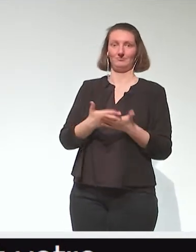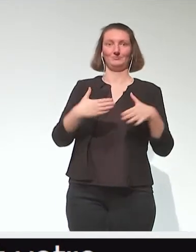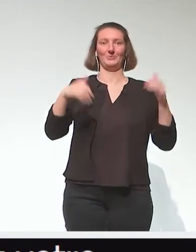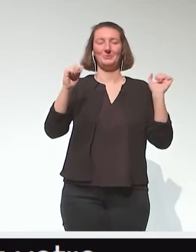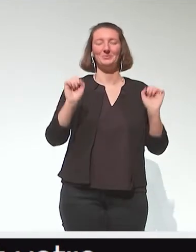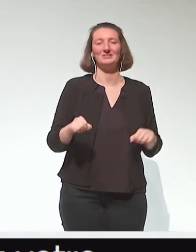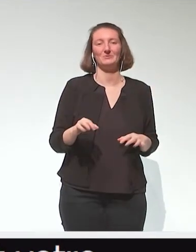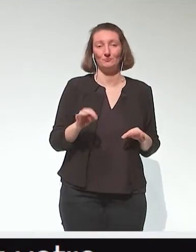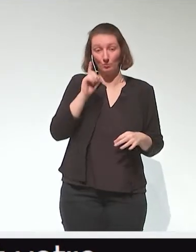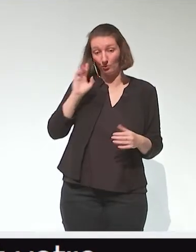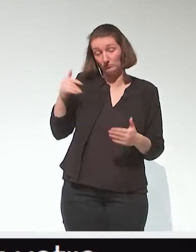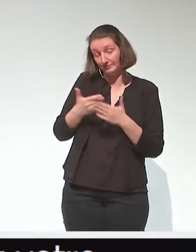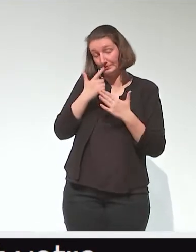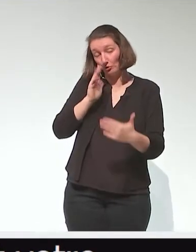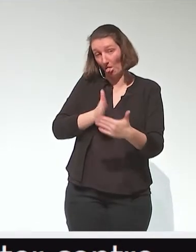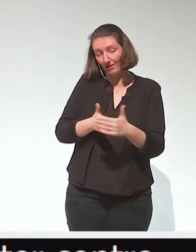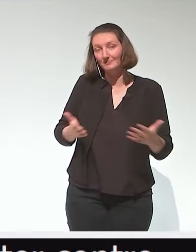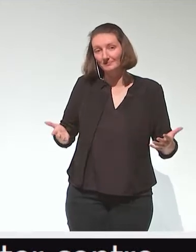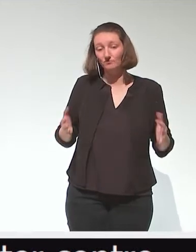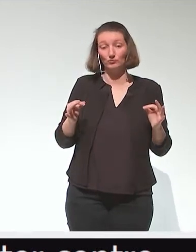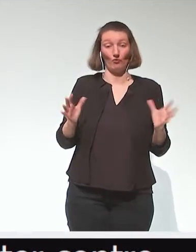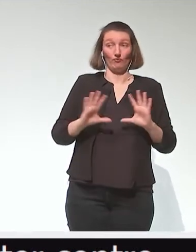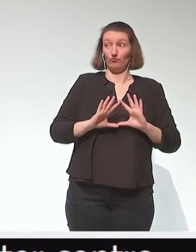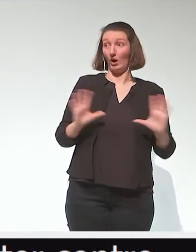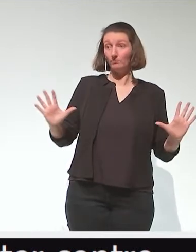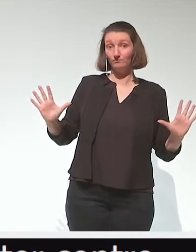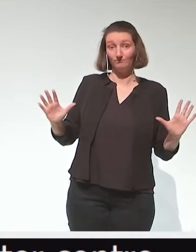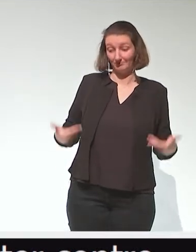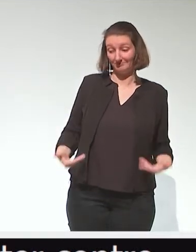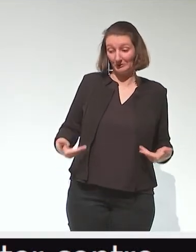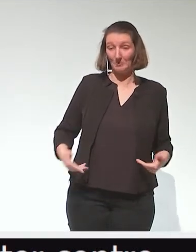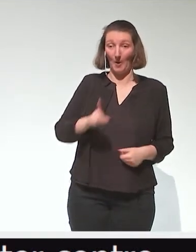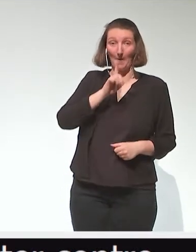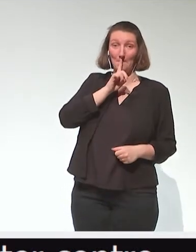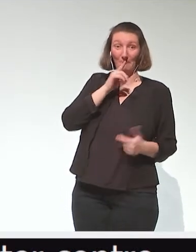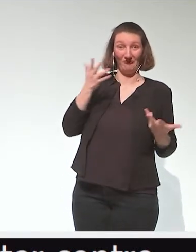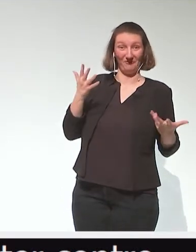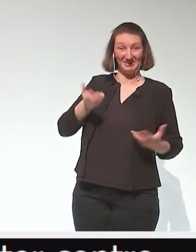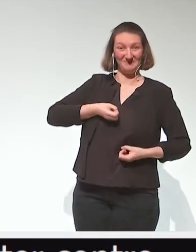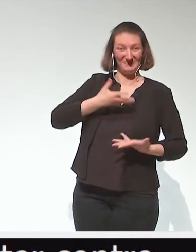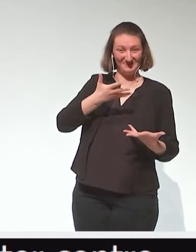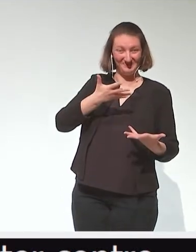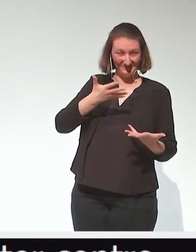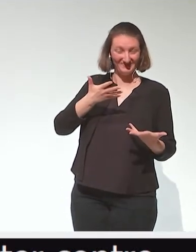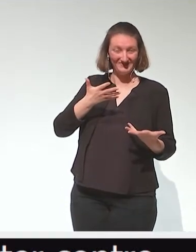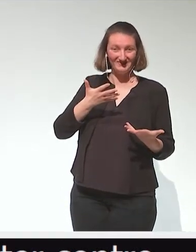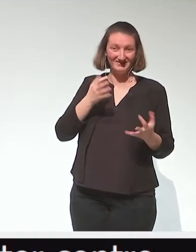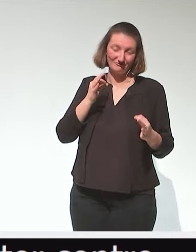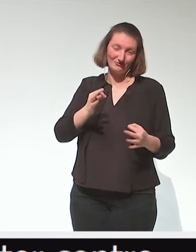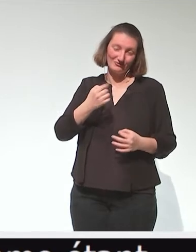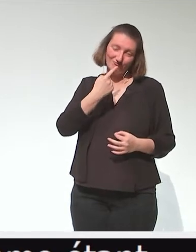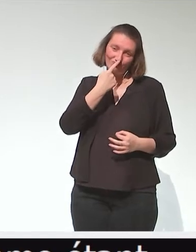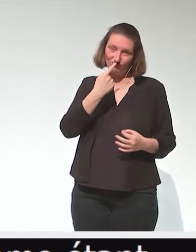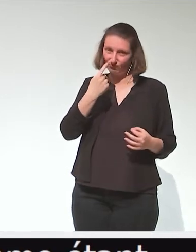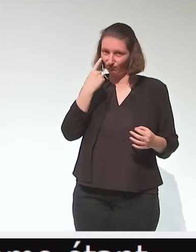this is my contribution for now, and I will, because I assume we will talk later